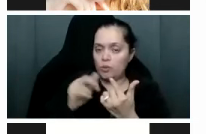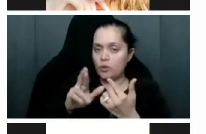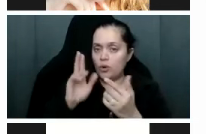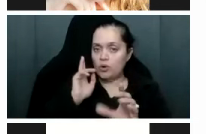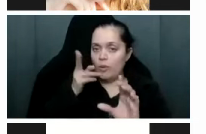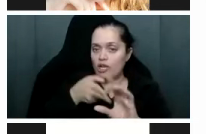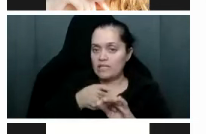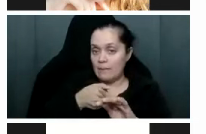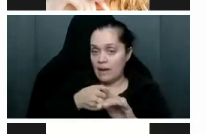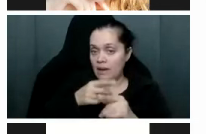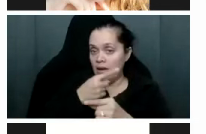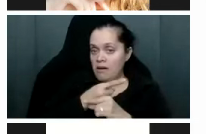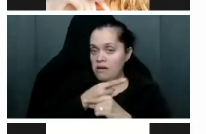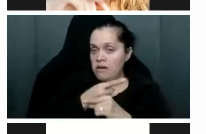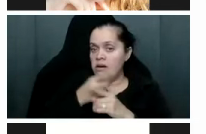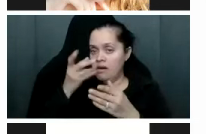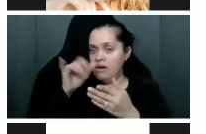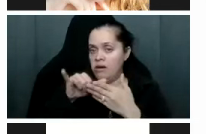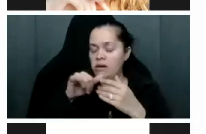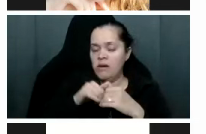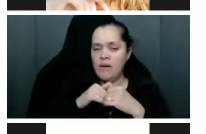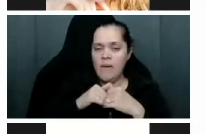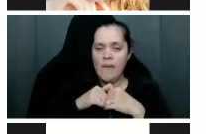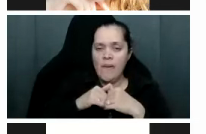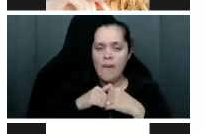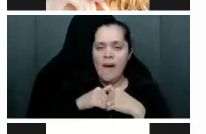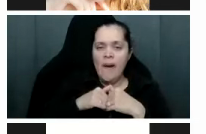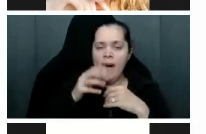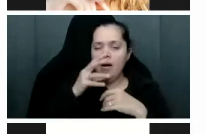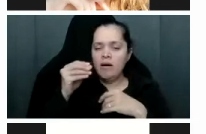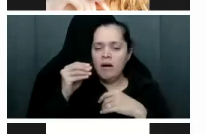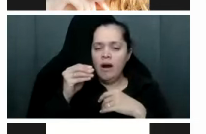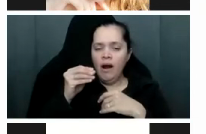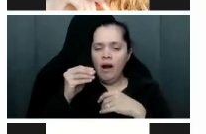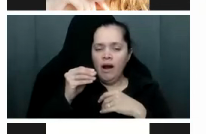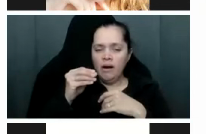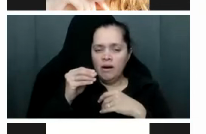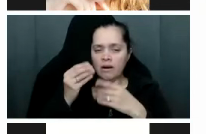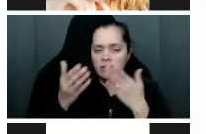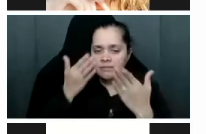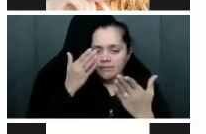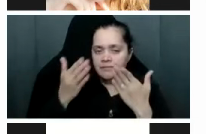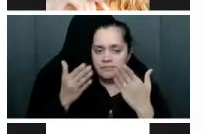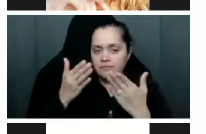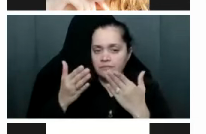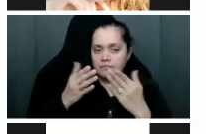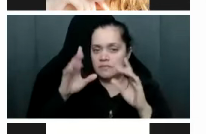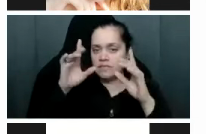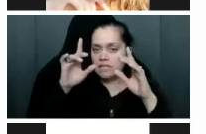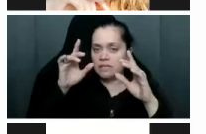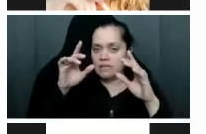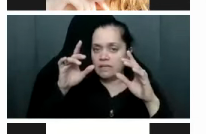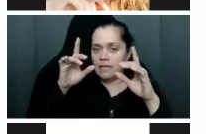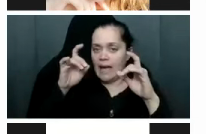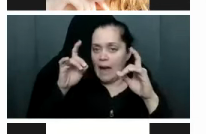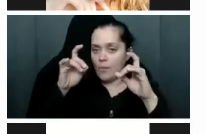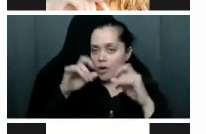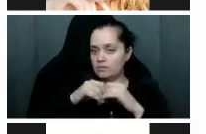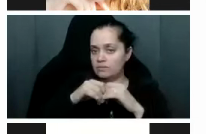participating. Things like that. And, well, maybe the camera.